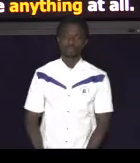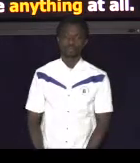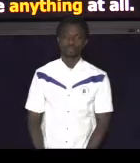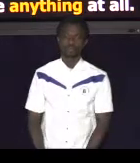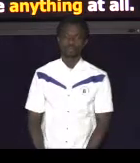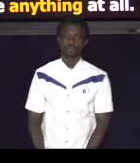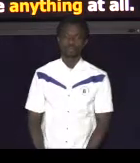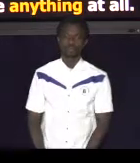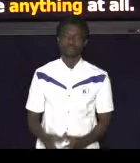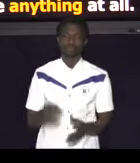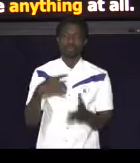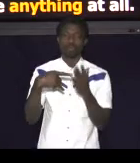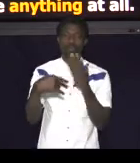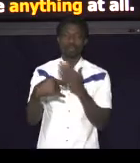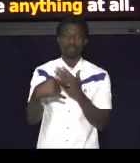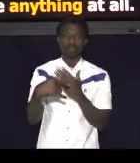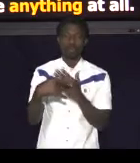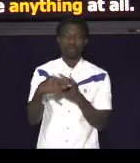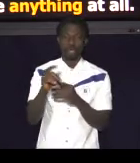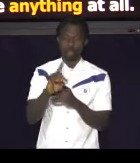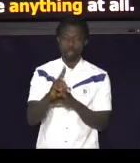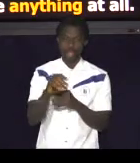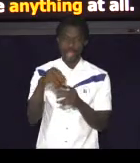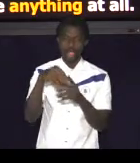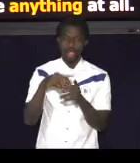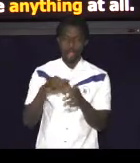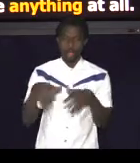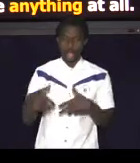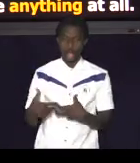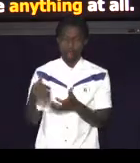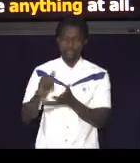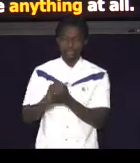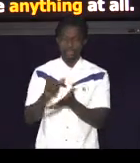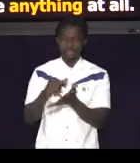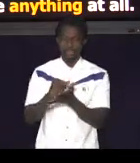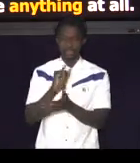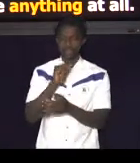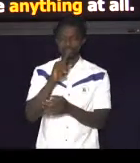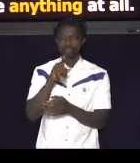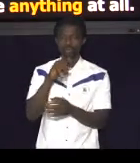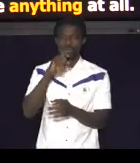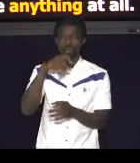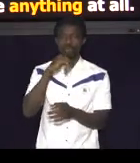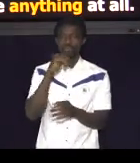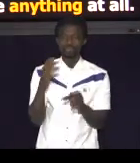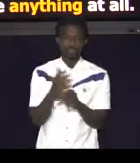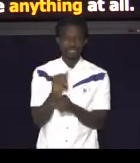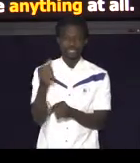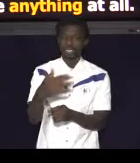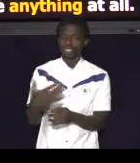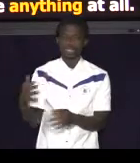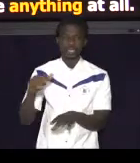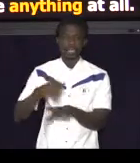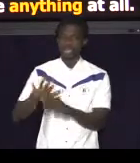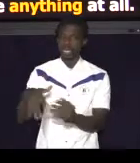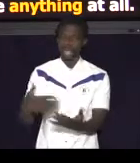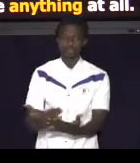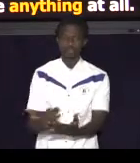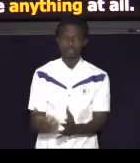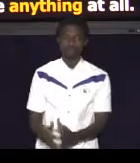That it does not matter what, where, or how. That is, you must not take anything at all. Anything at